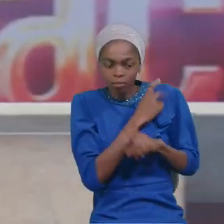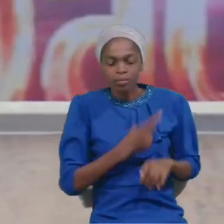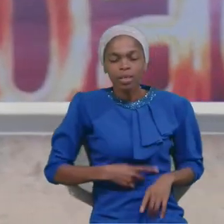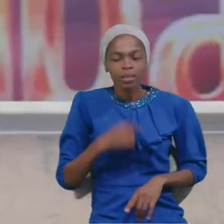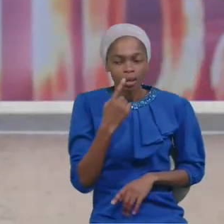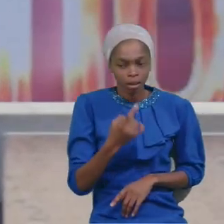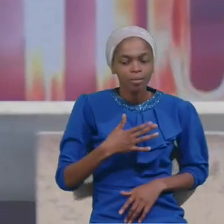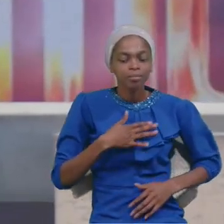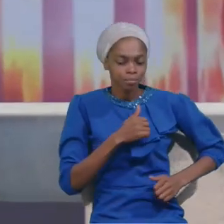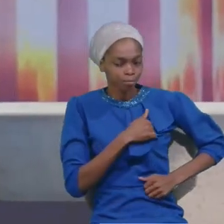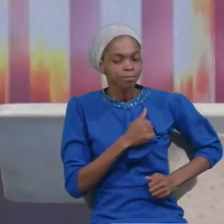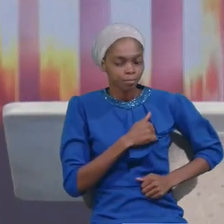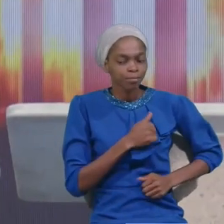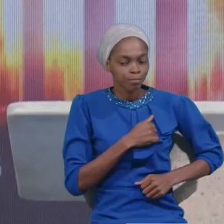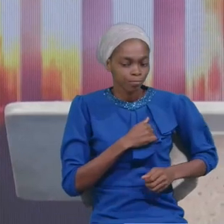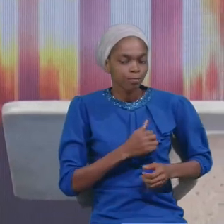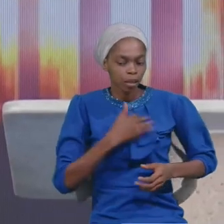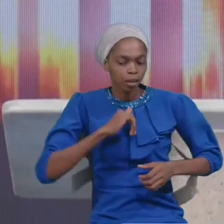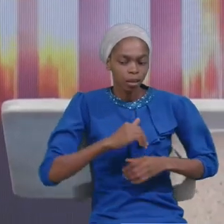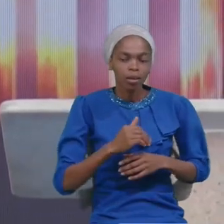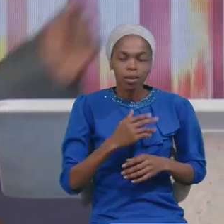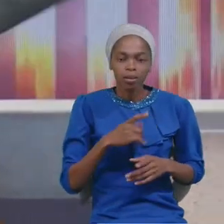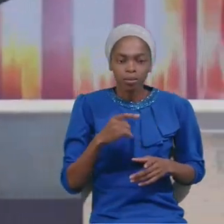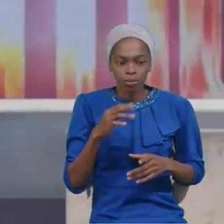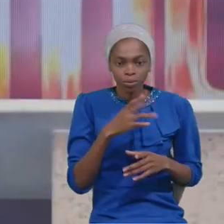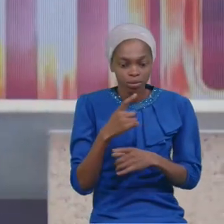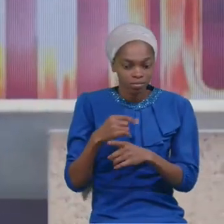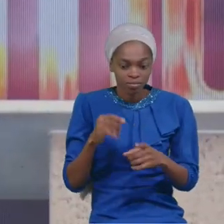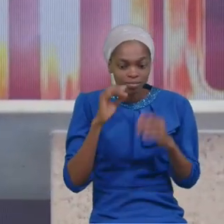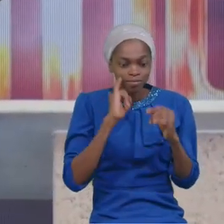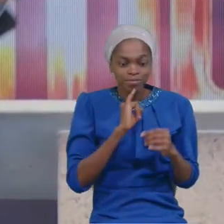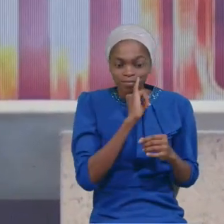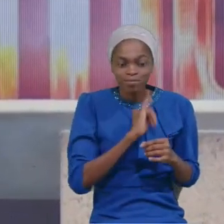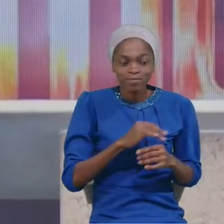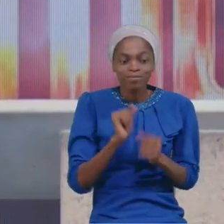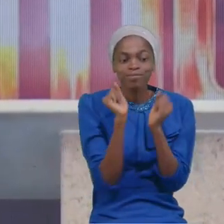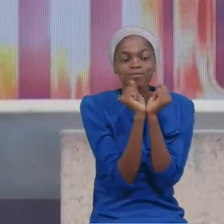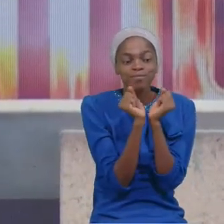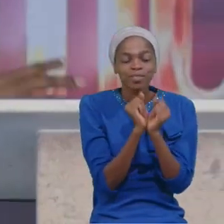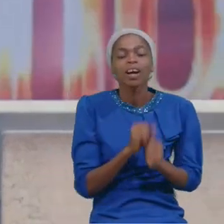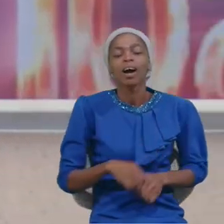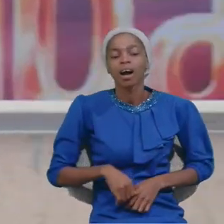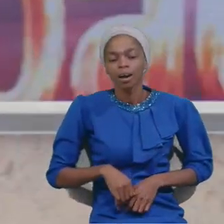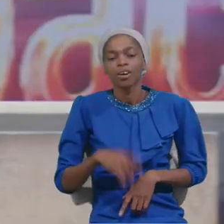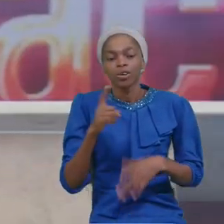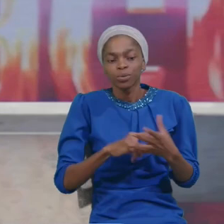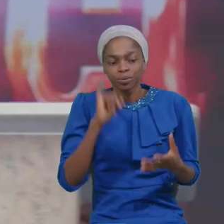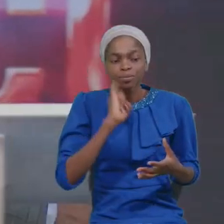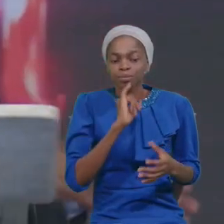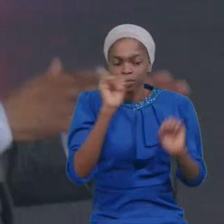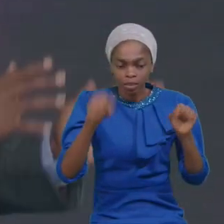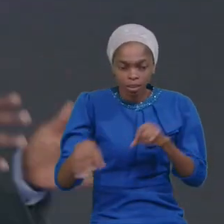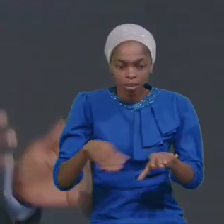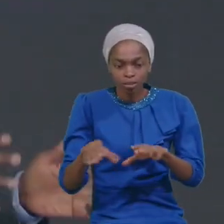do, a follower of Pharaoh can do. They said, yes, let's move on. And then they moved on in